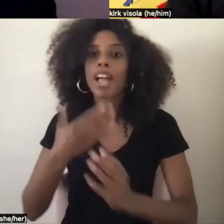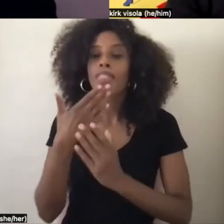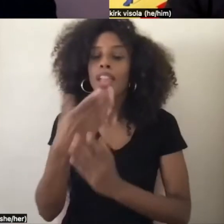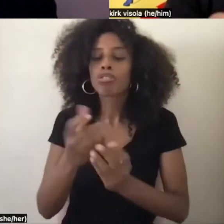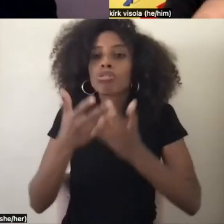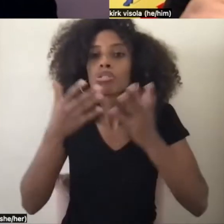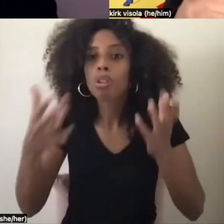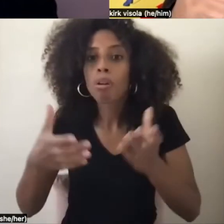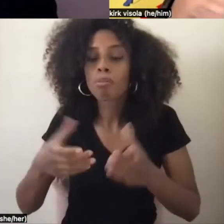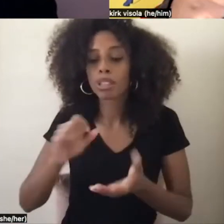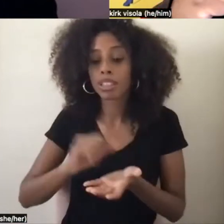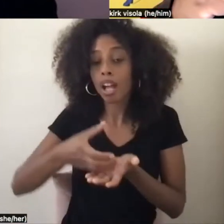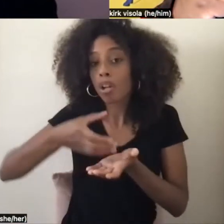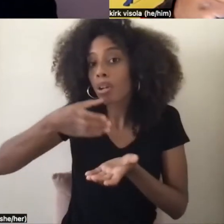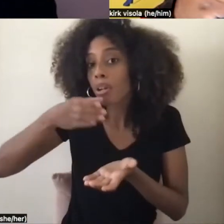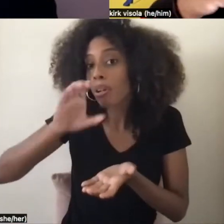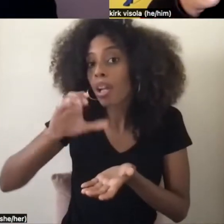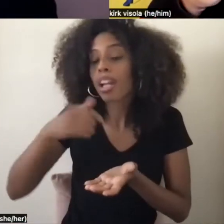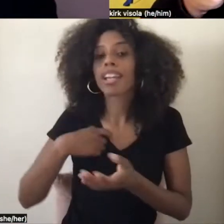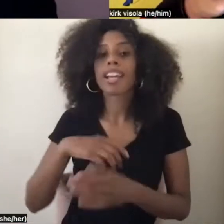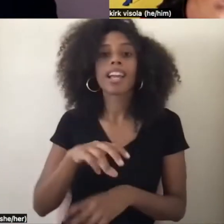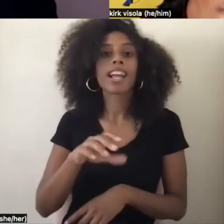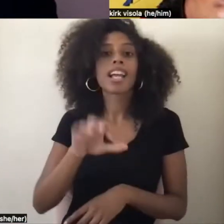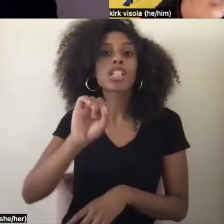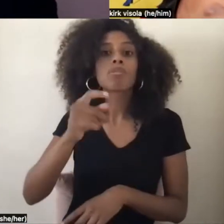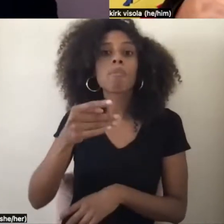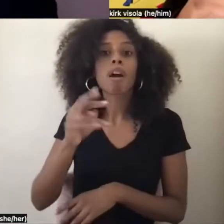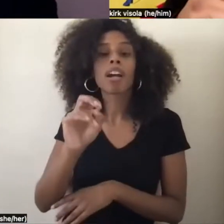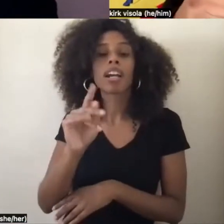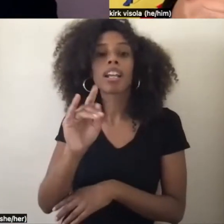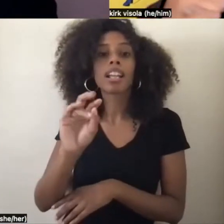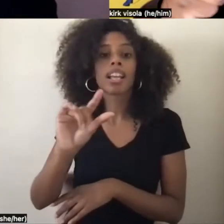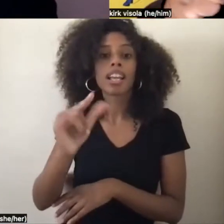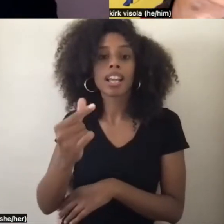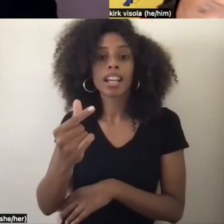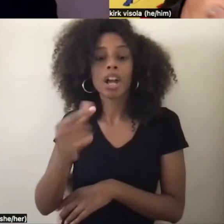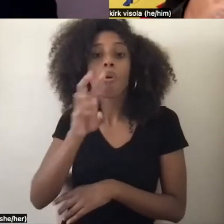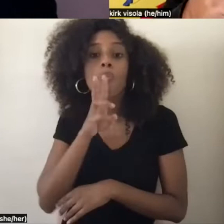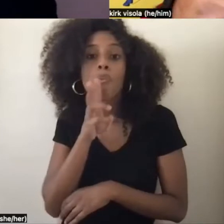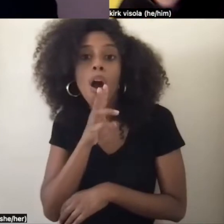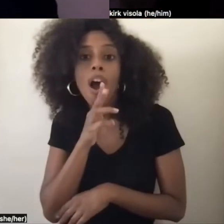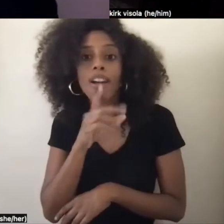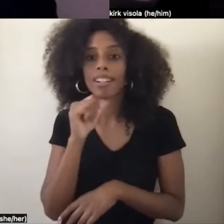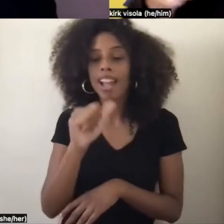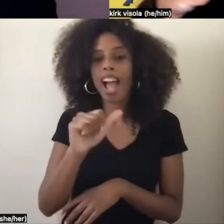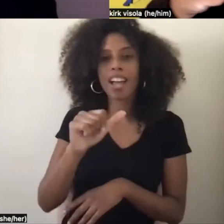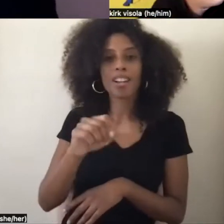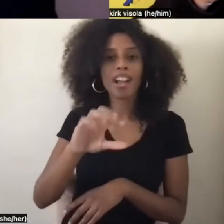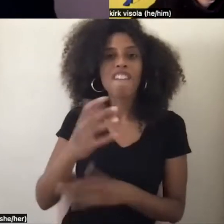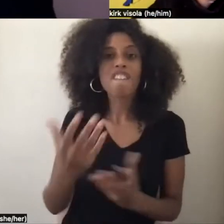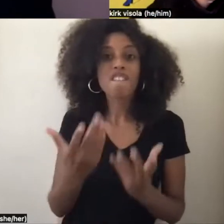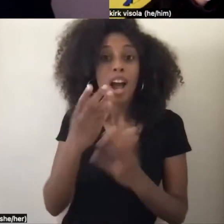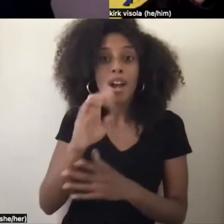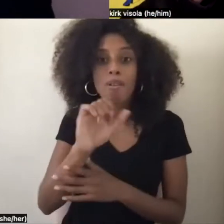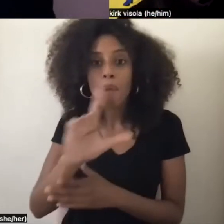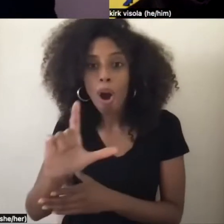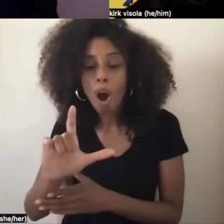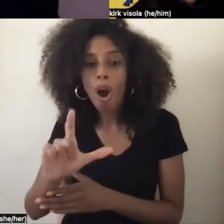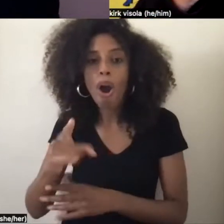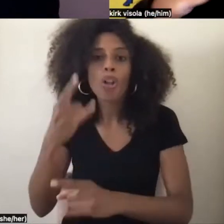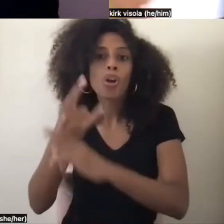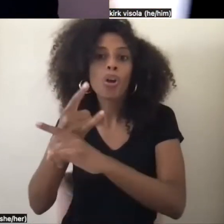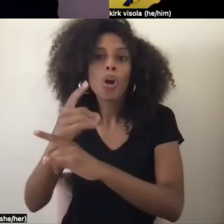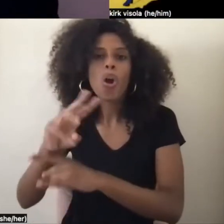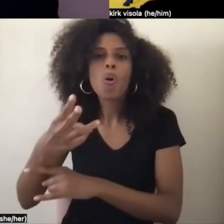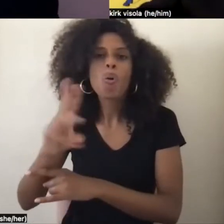not. It's not Fireball or whiskey or rum, just some sparkling water. So thank you. Oh, I